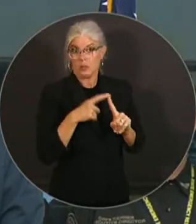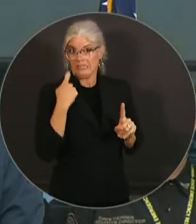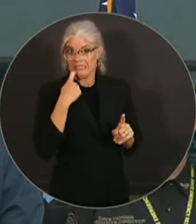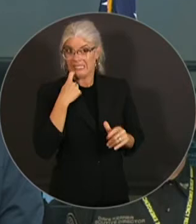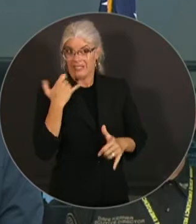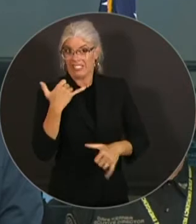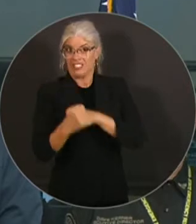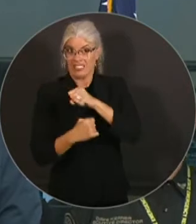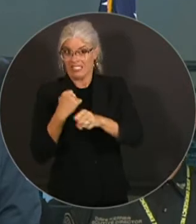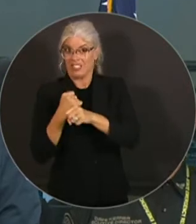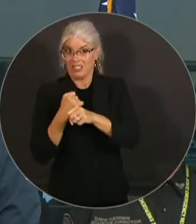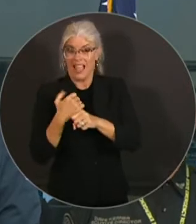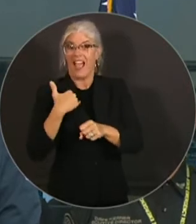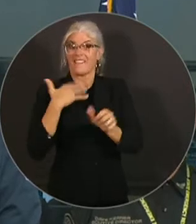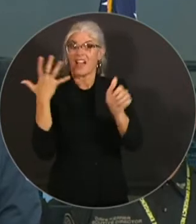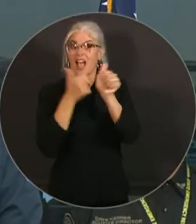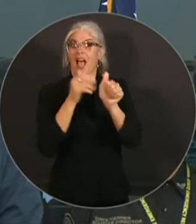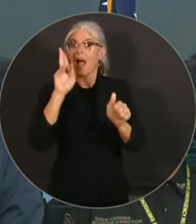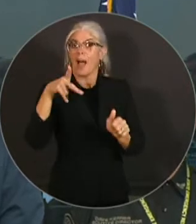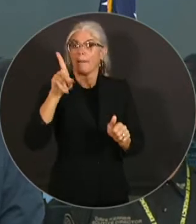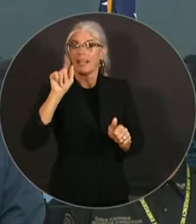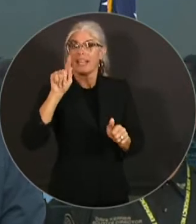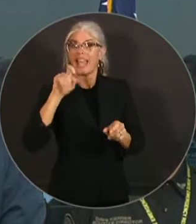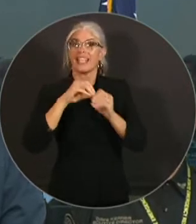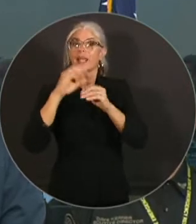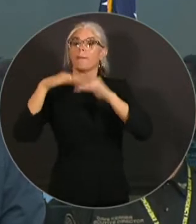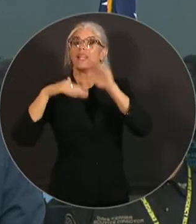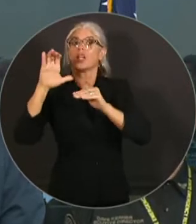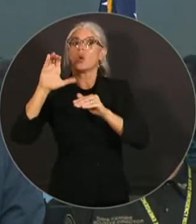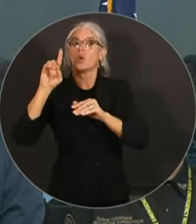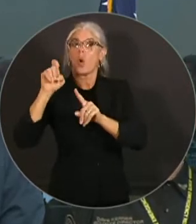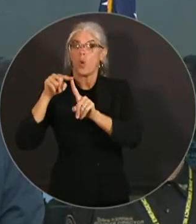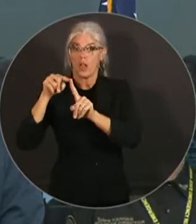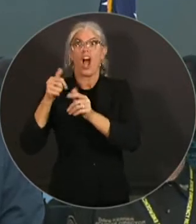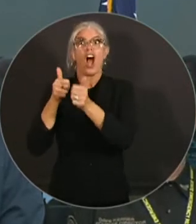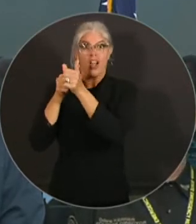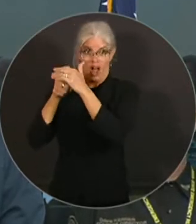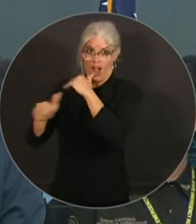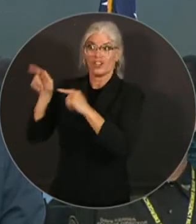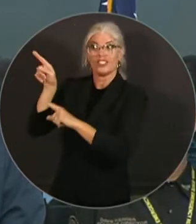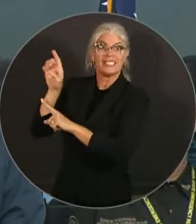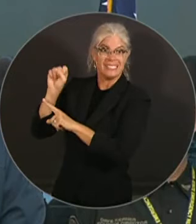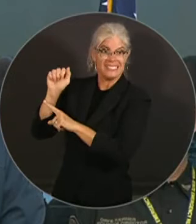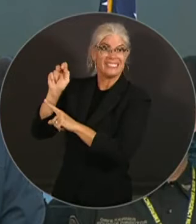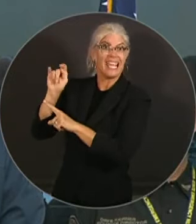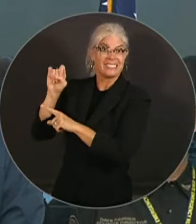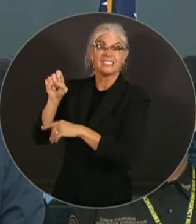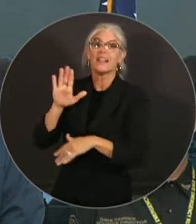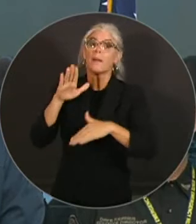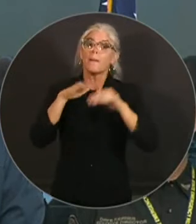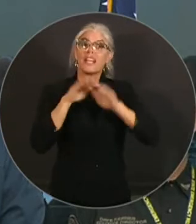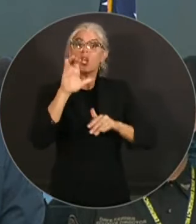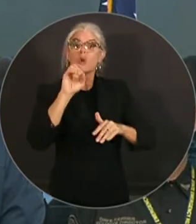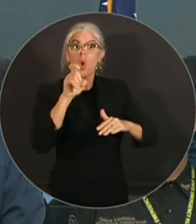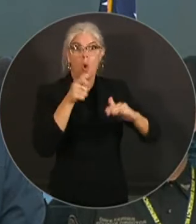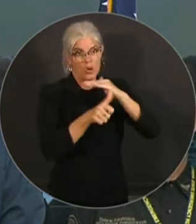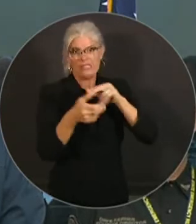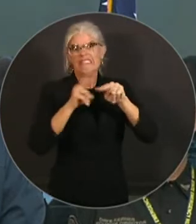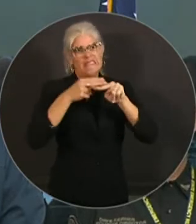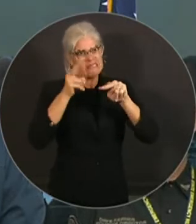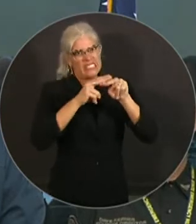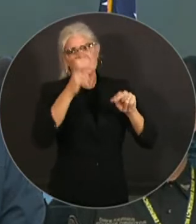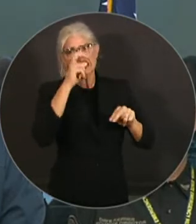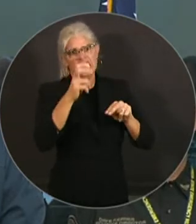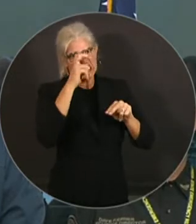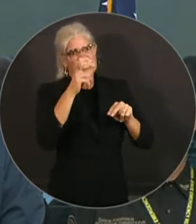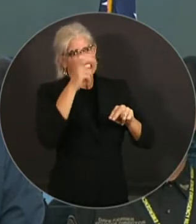Florida Building Code underneath the DeSantis administration. So the Florida Building Code continues to lead the way. And I'm sure that